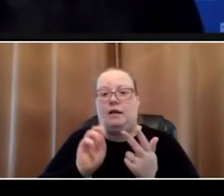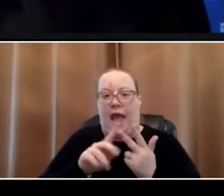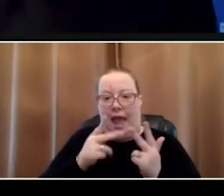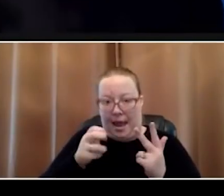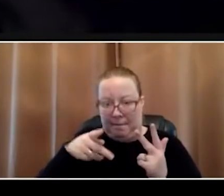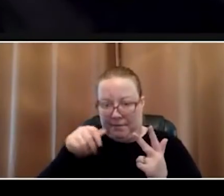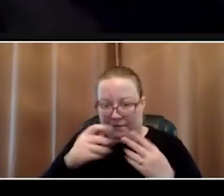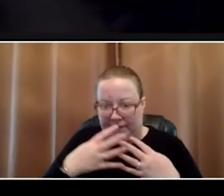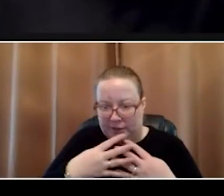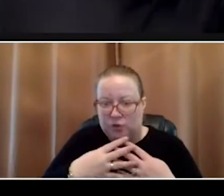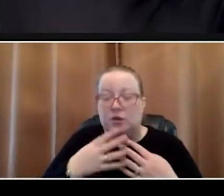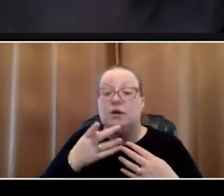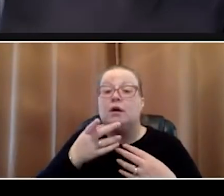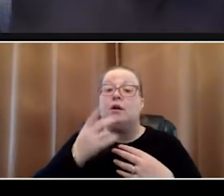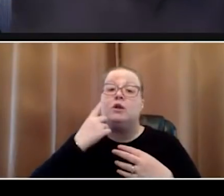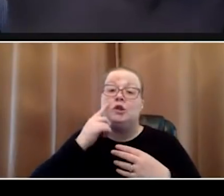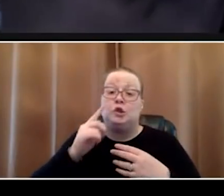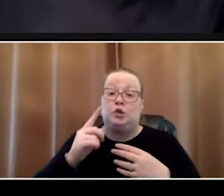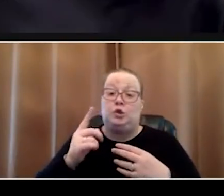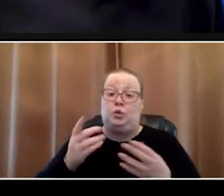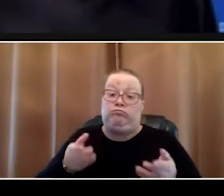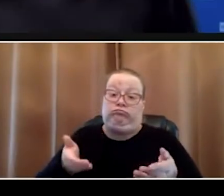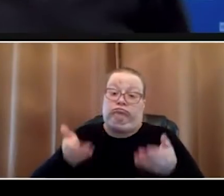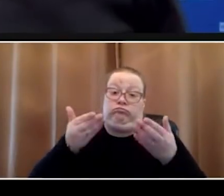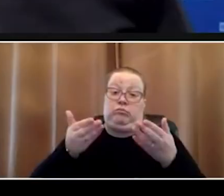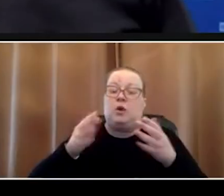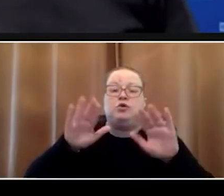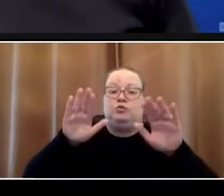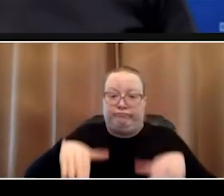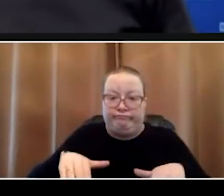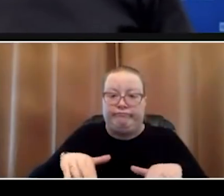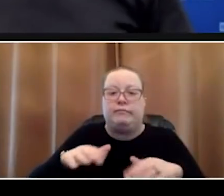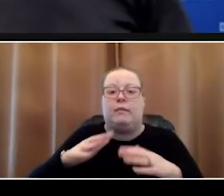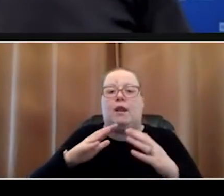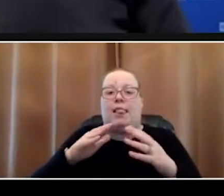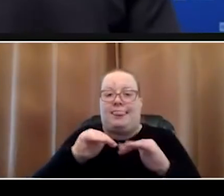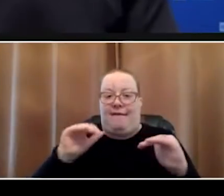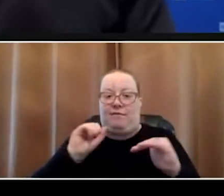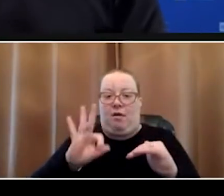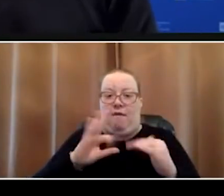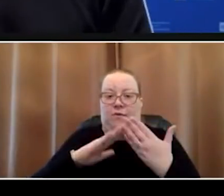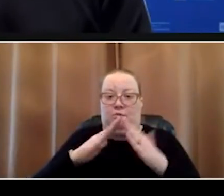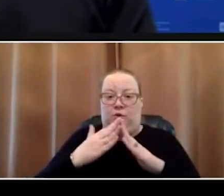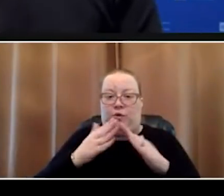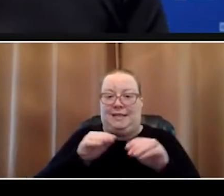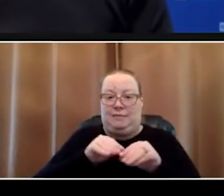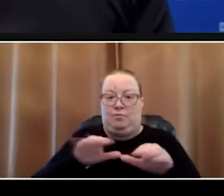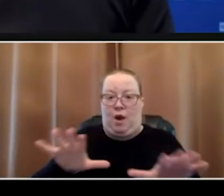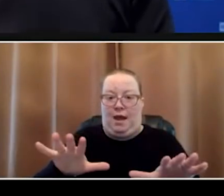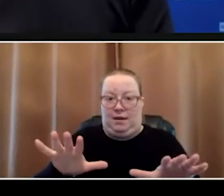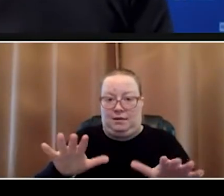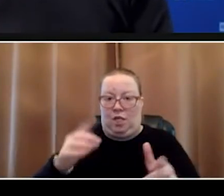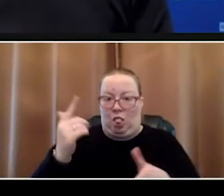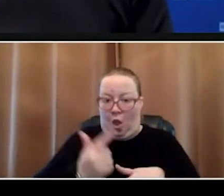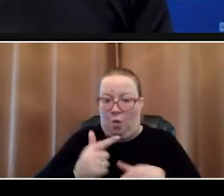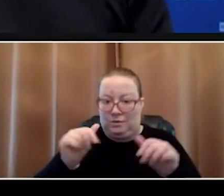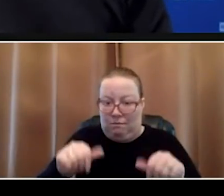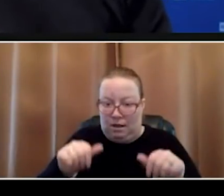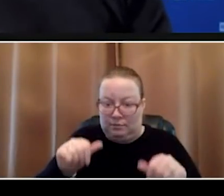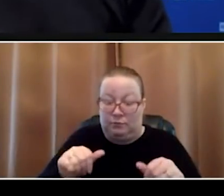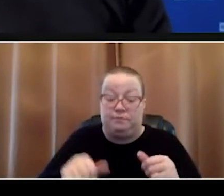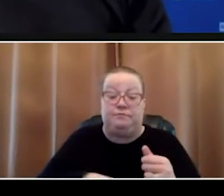of community spread as low as you possibly can. And you could do that by two things.